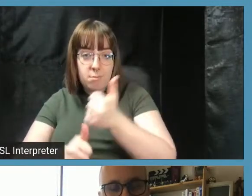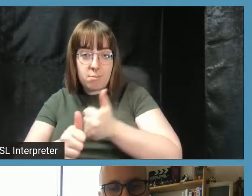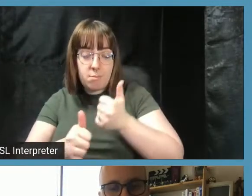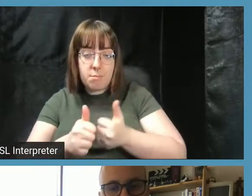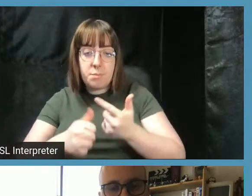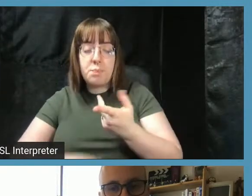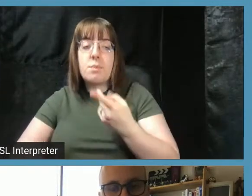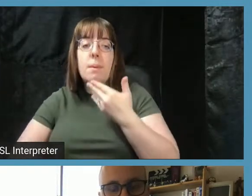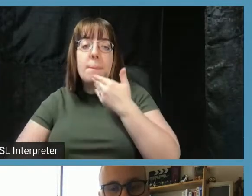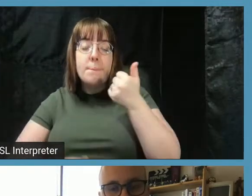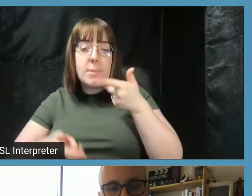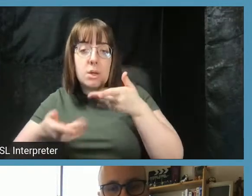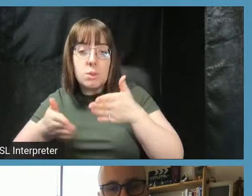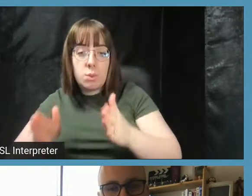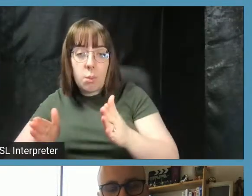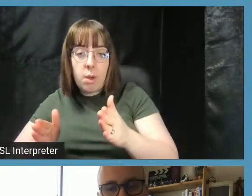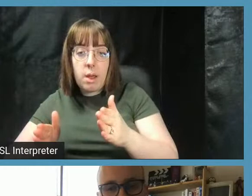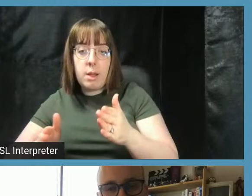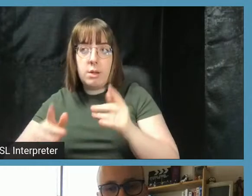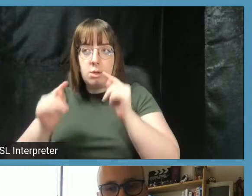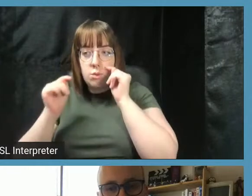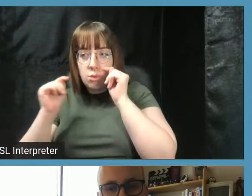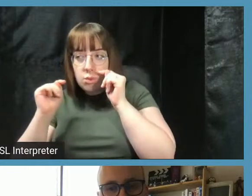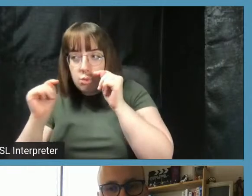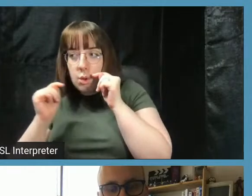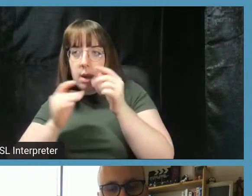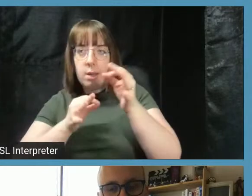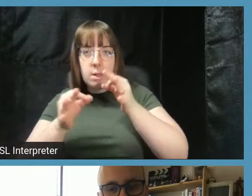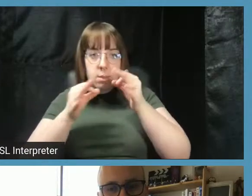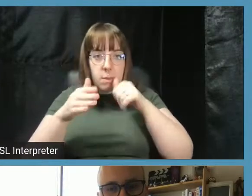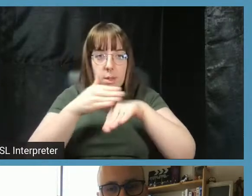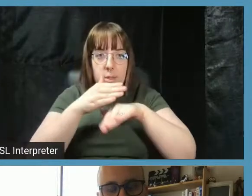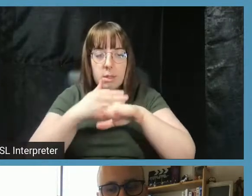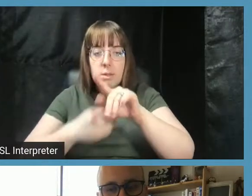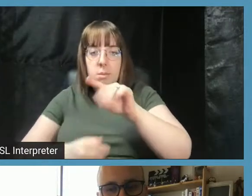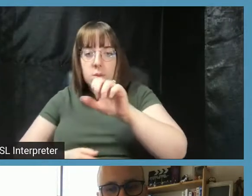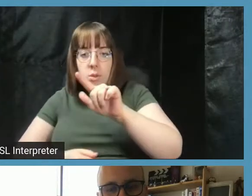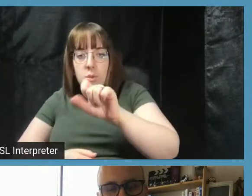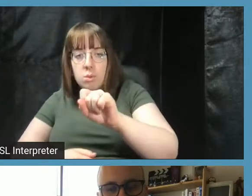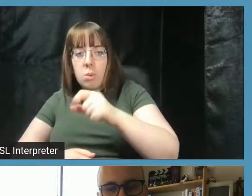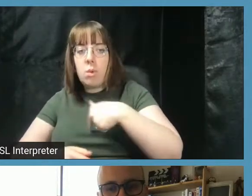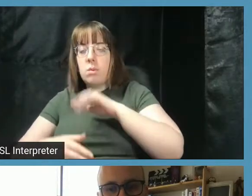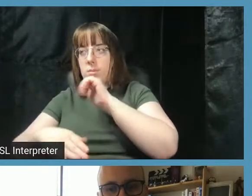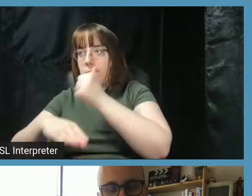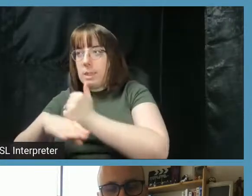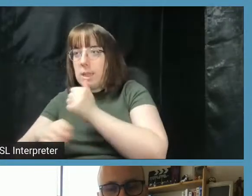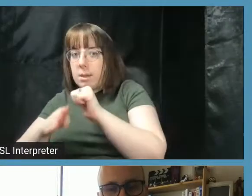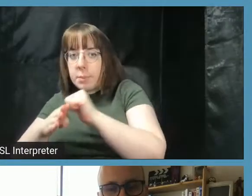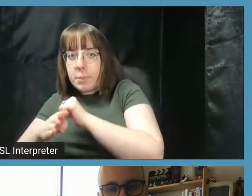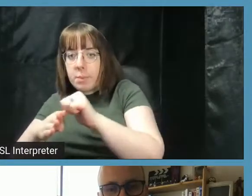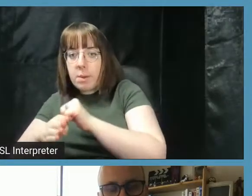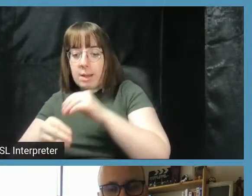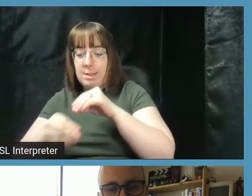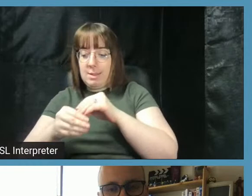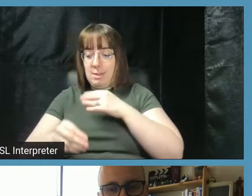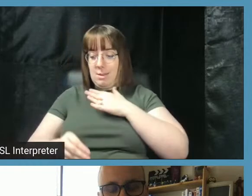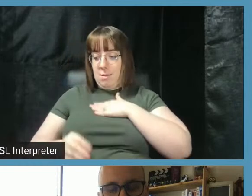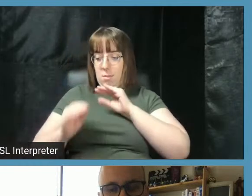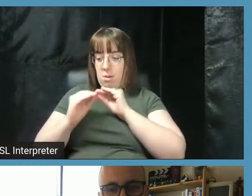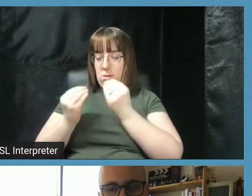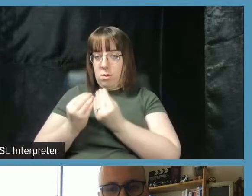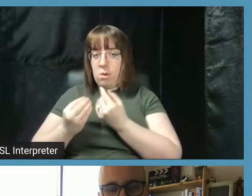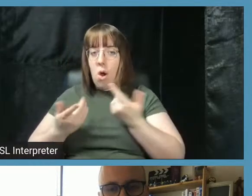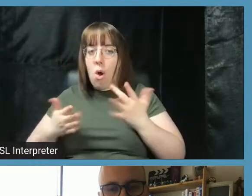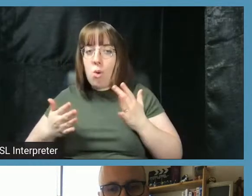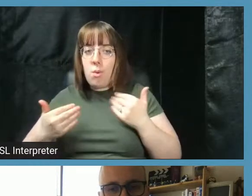is the best way to train or explain accessibility tools, settings, practices to those in my organization who are already